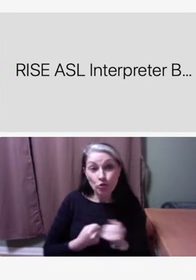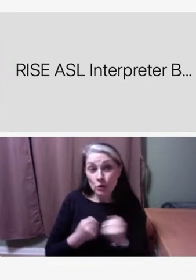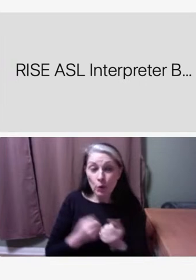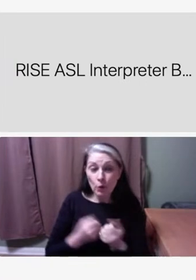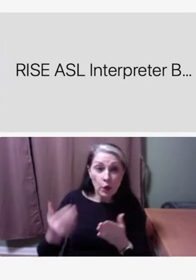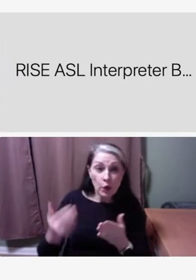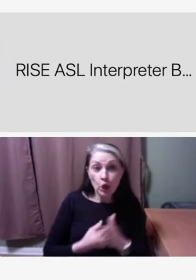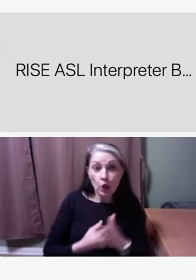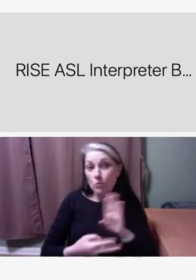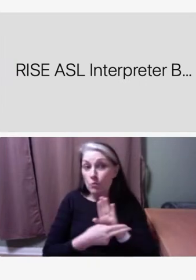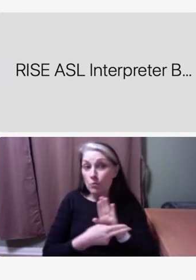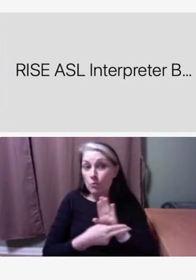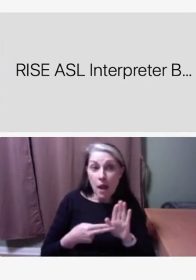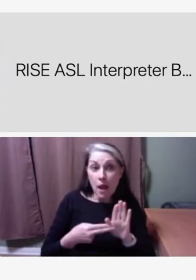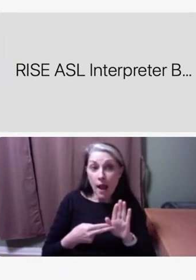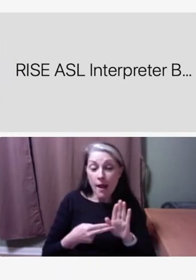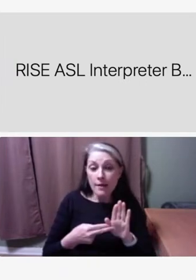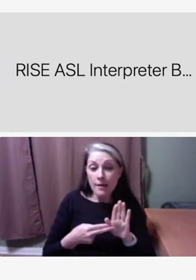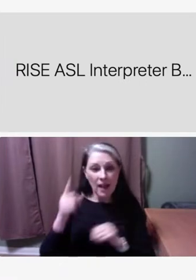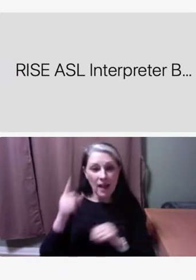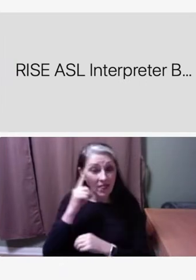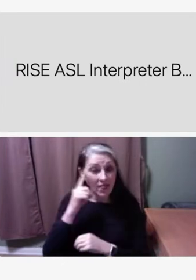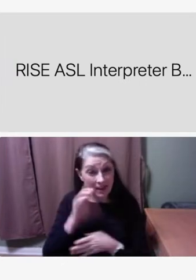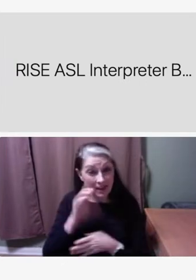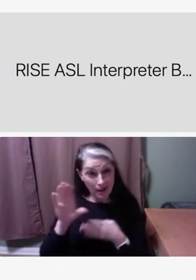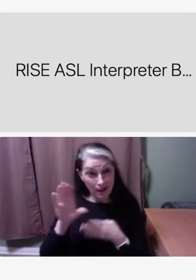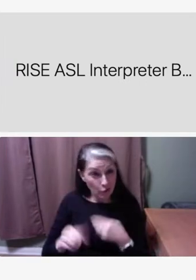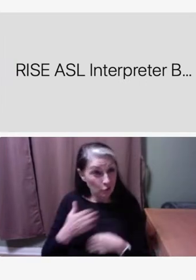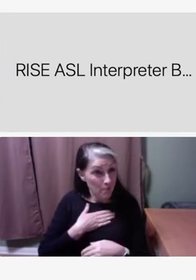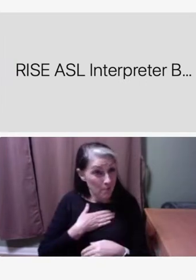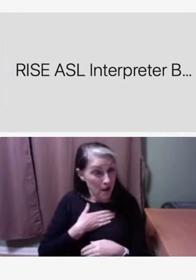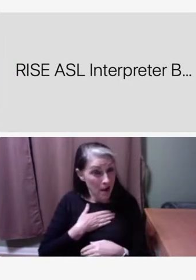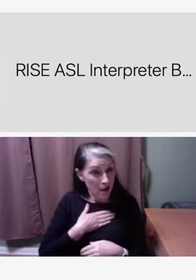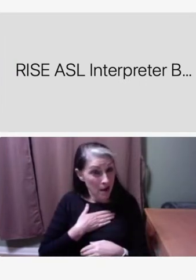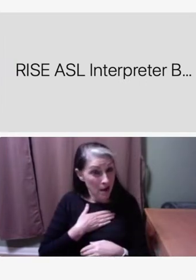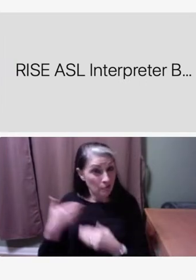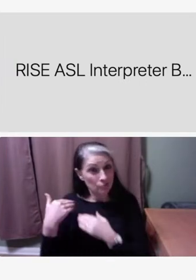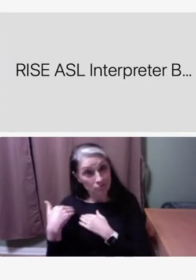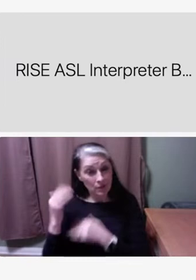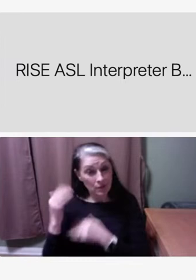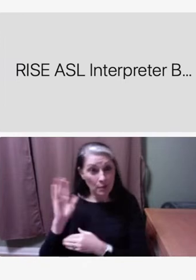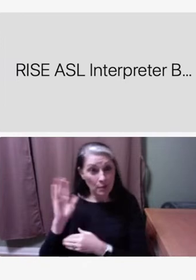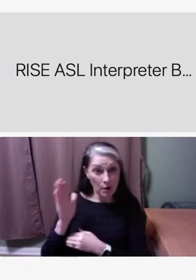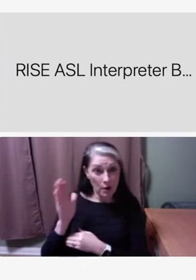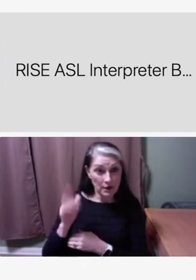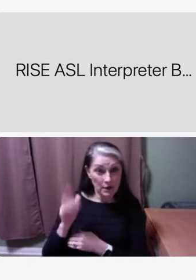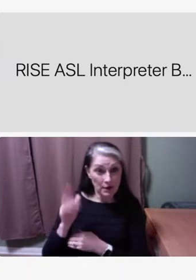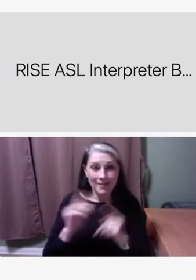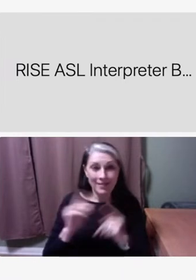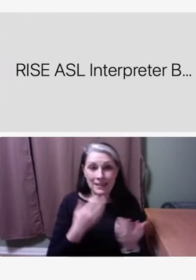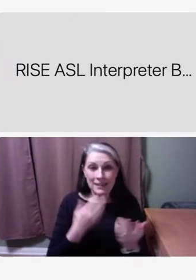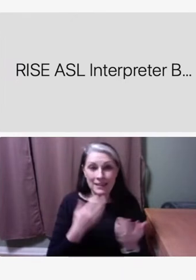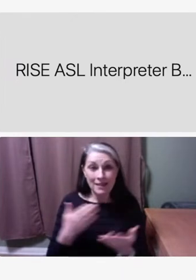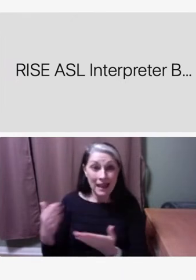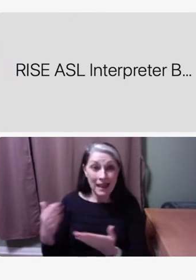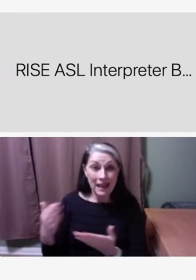I think that concludes my portion of the presentation and the team as well. So thank you. Any questions?